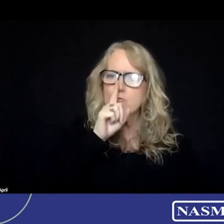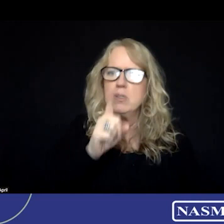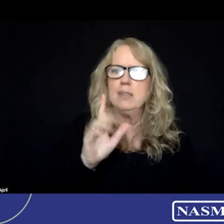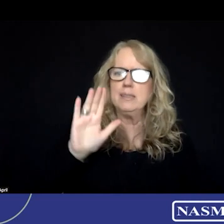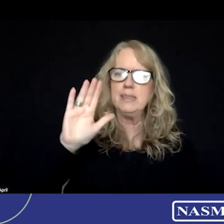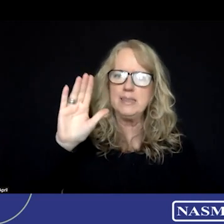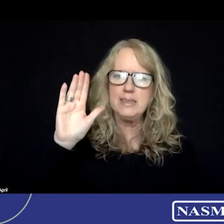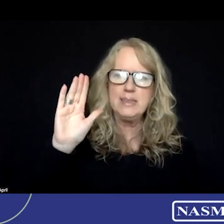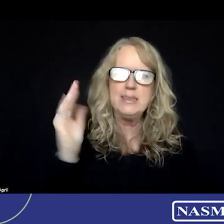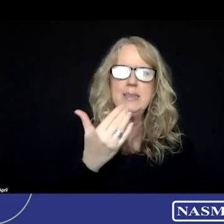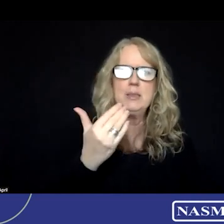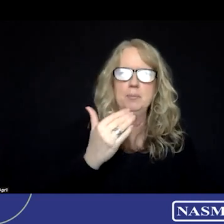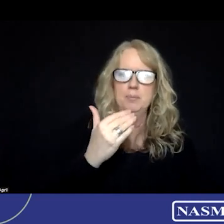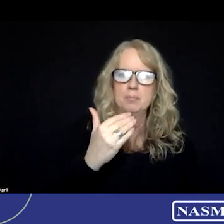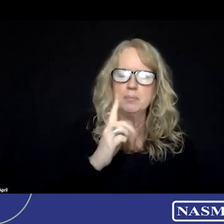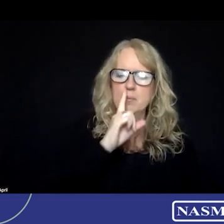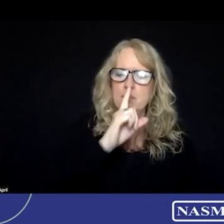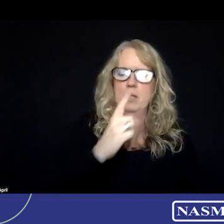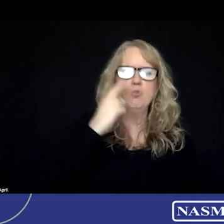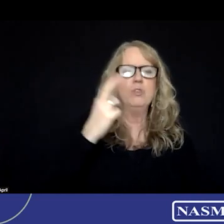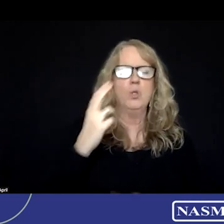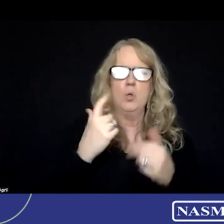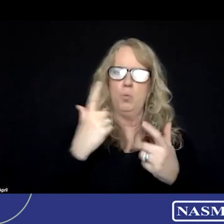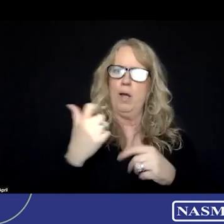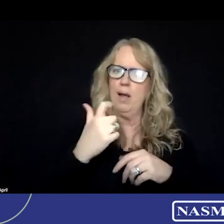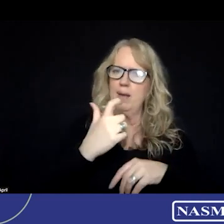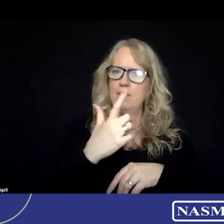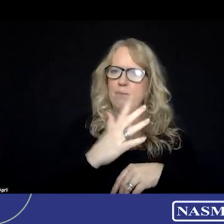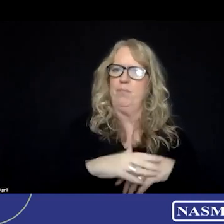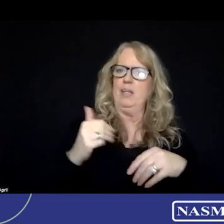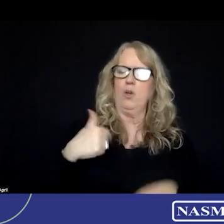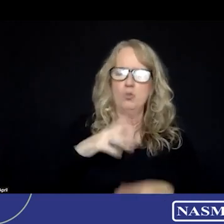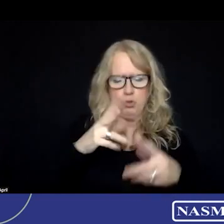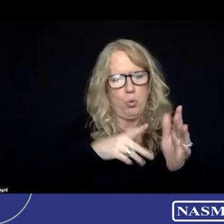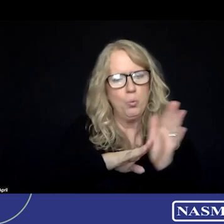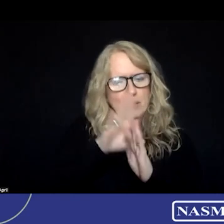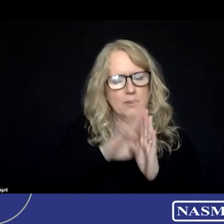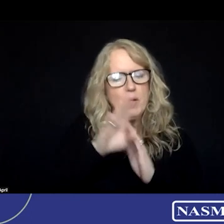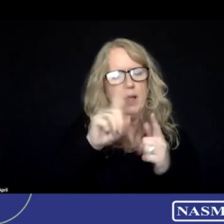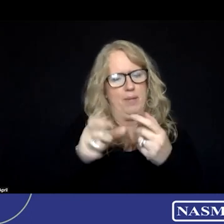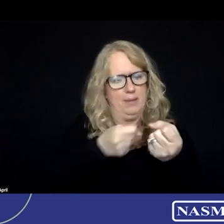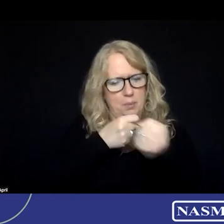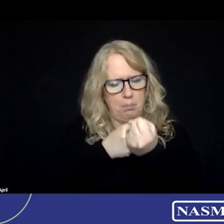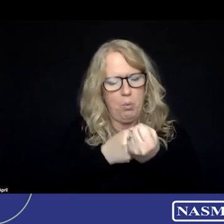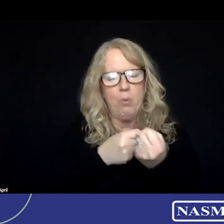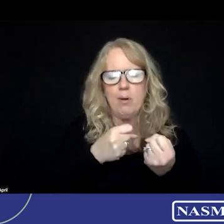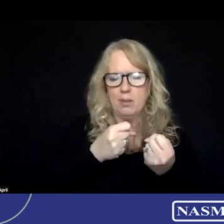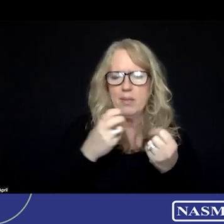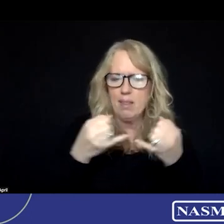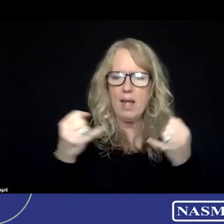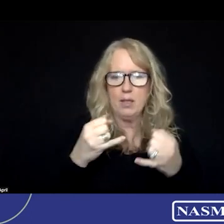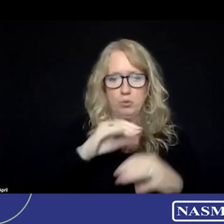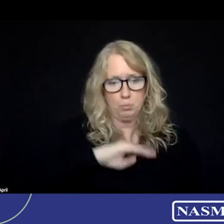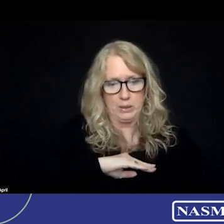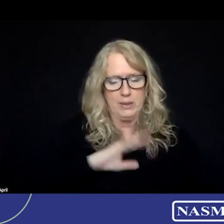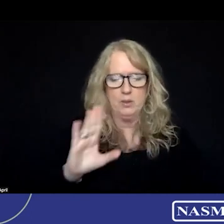primary reason for them calling us. So we developed the support line as not only a way of meeting the needs